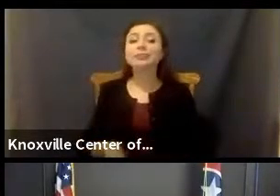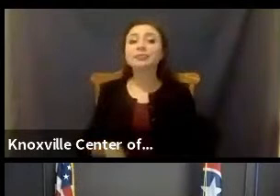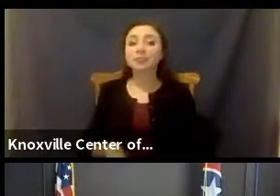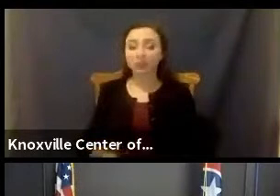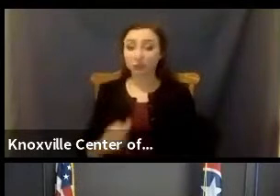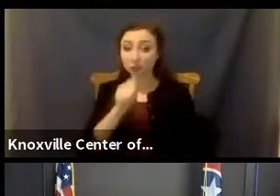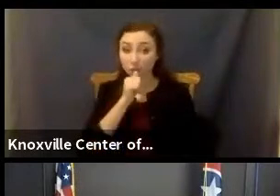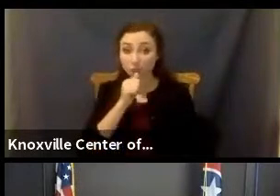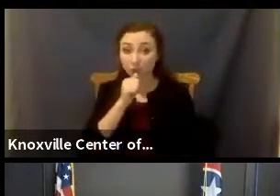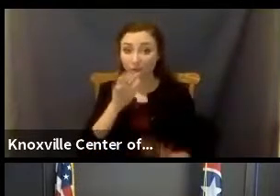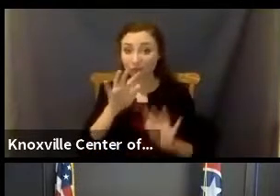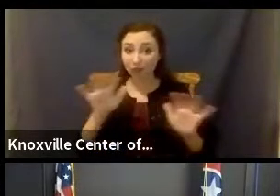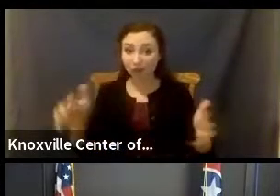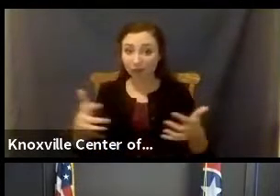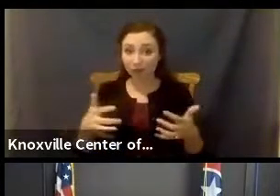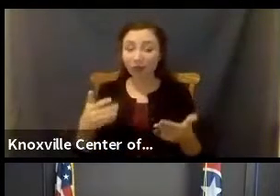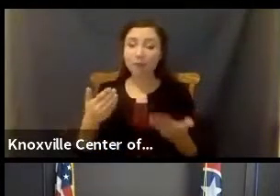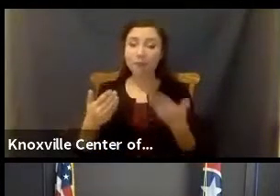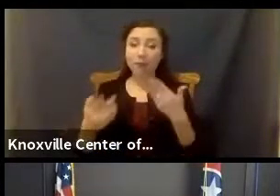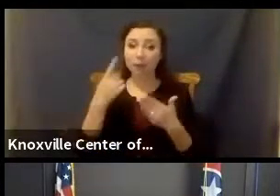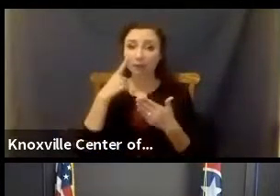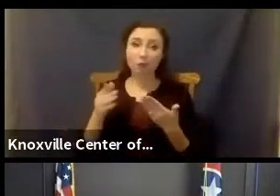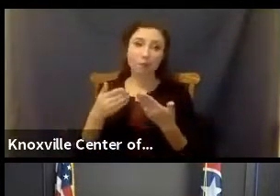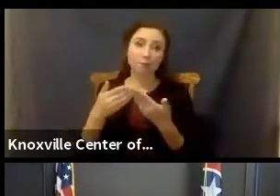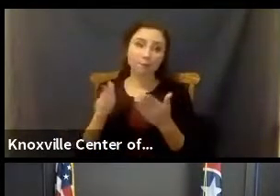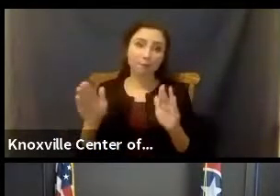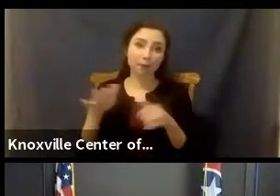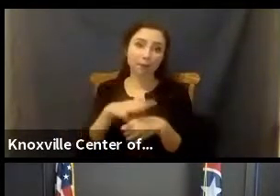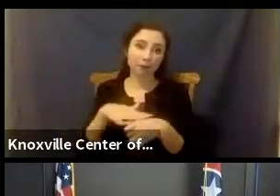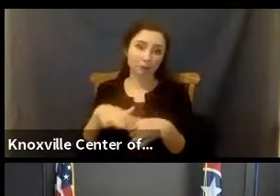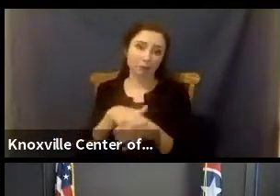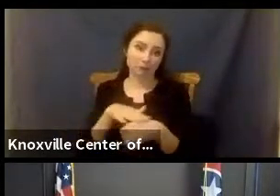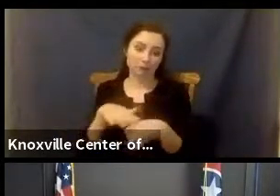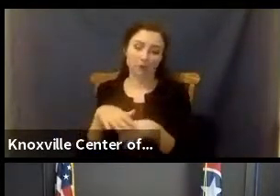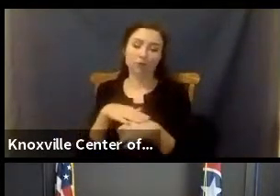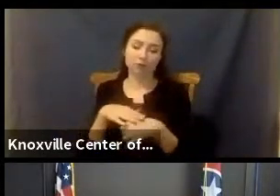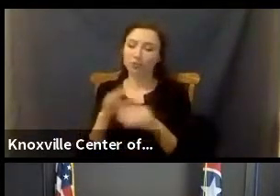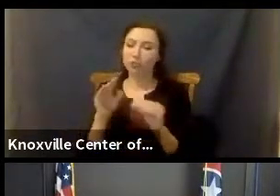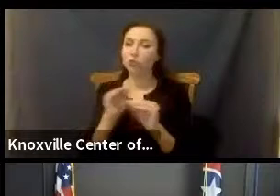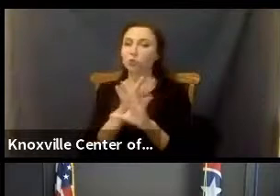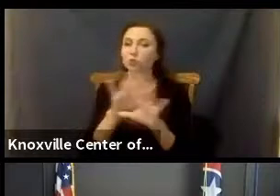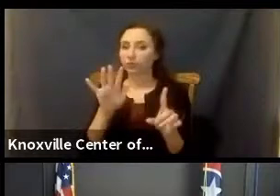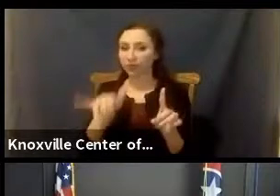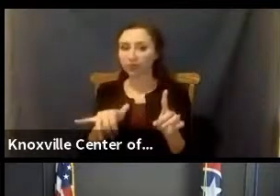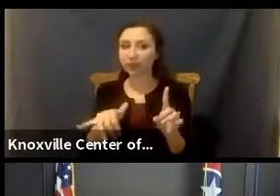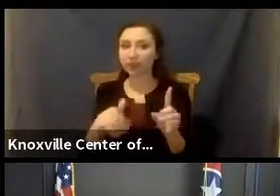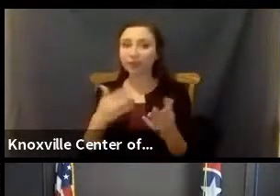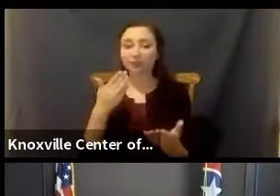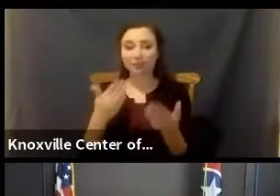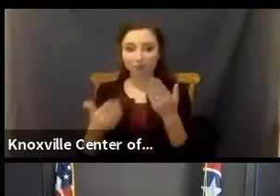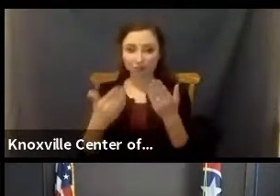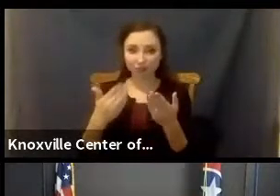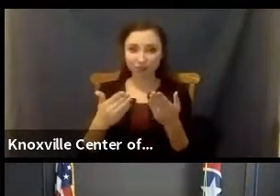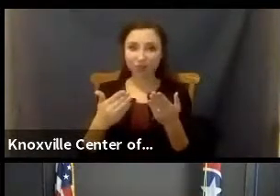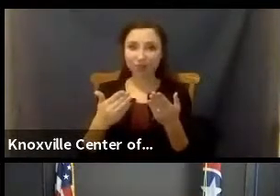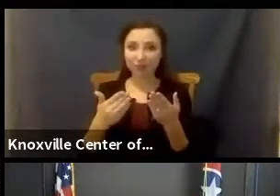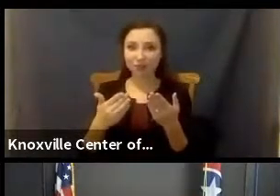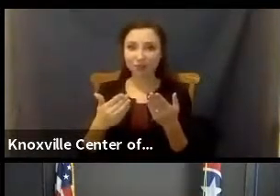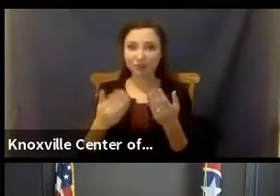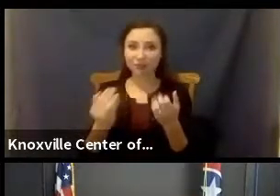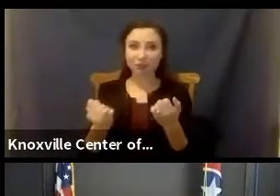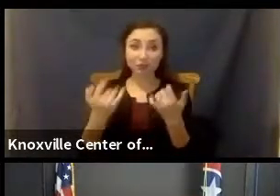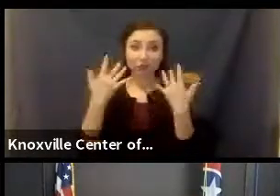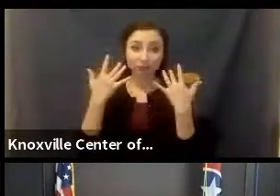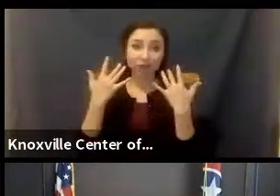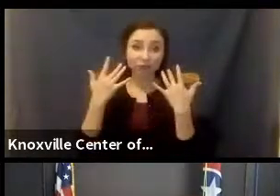gatherings maybe on public property or something like that, just to clarify that. And that may certainly be a friendly amendment,